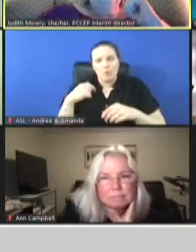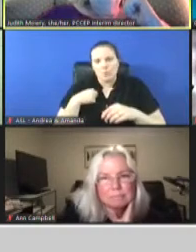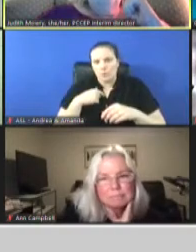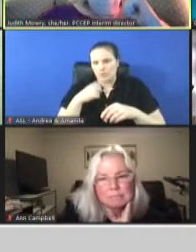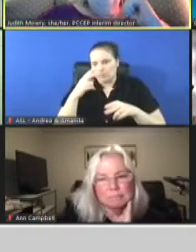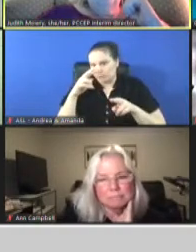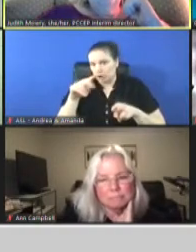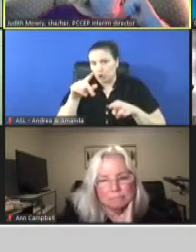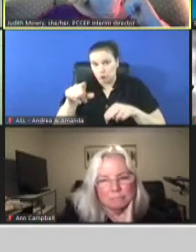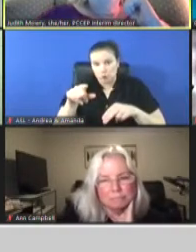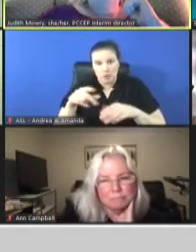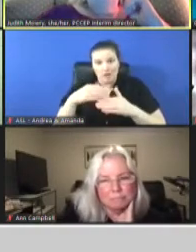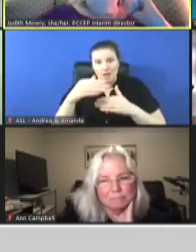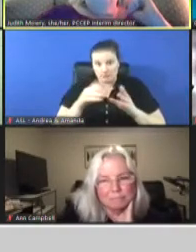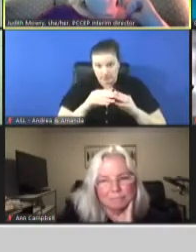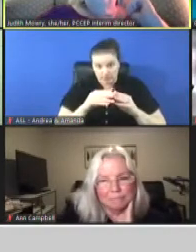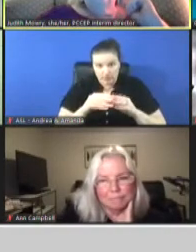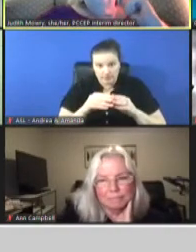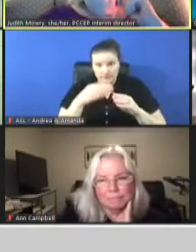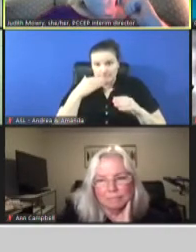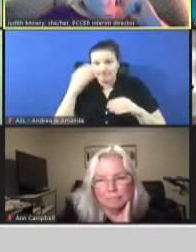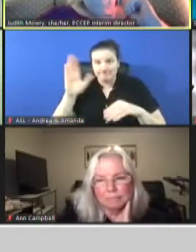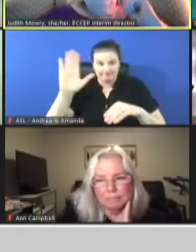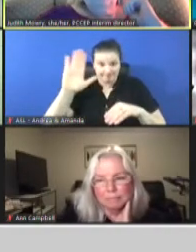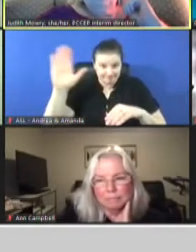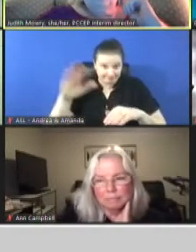see you at the next meeting. Thank you.